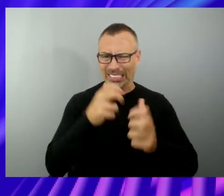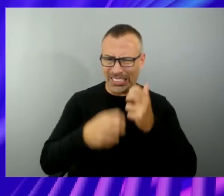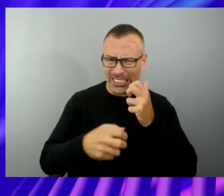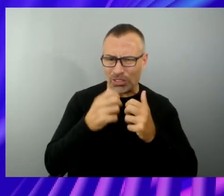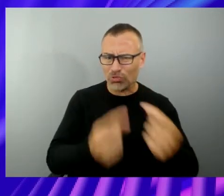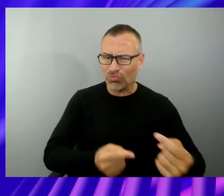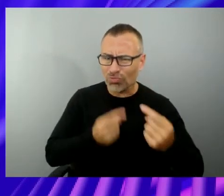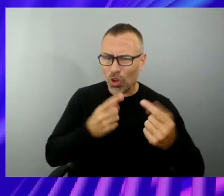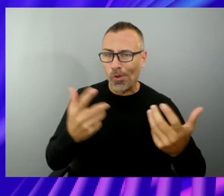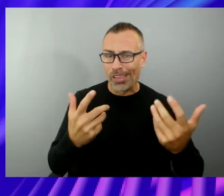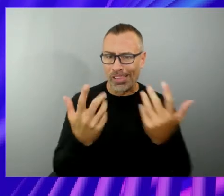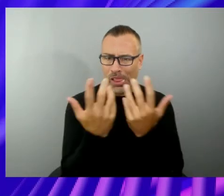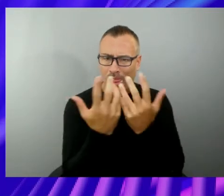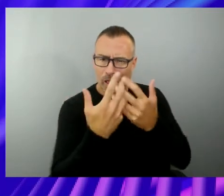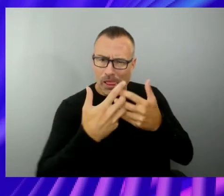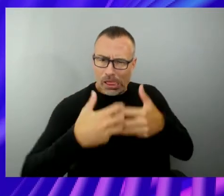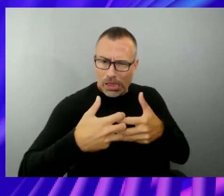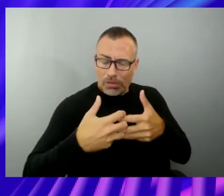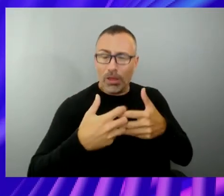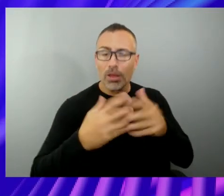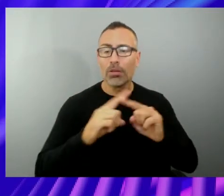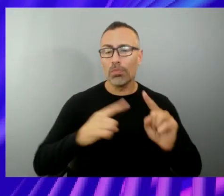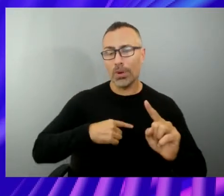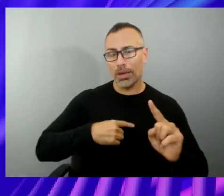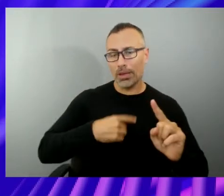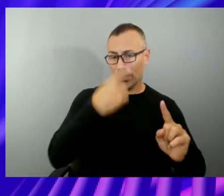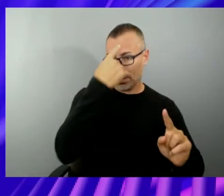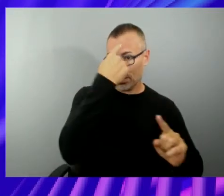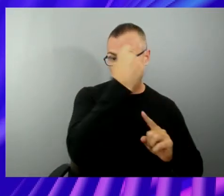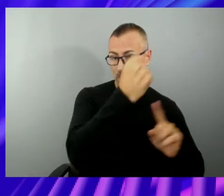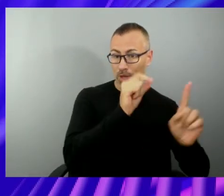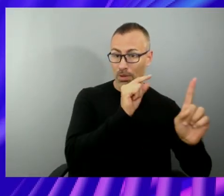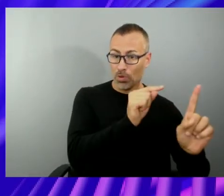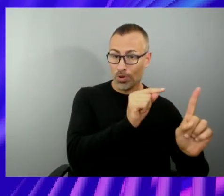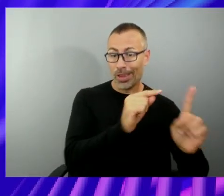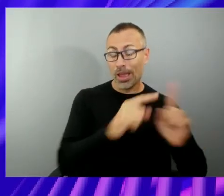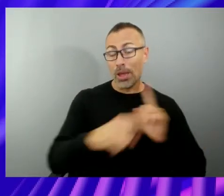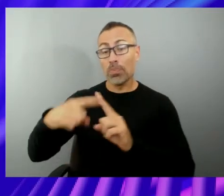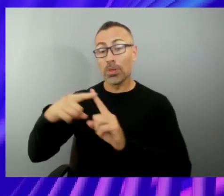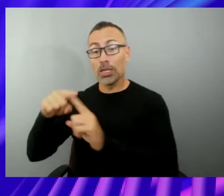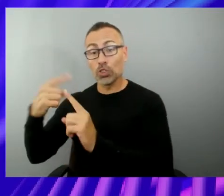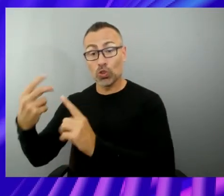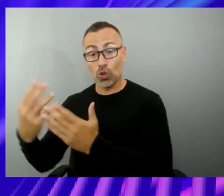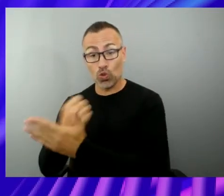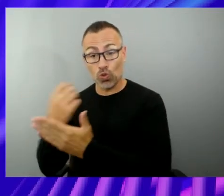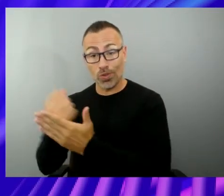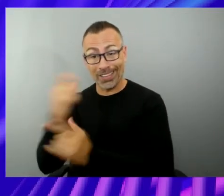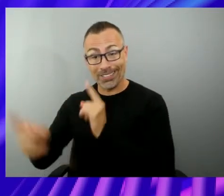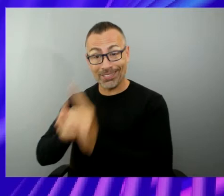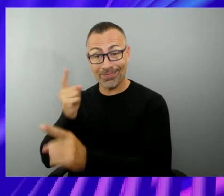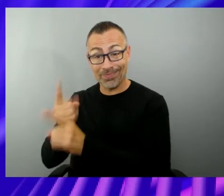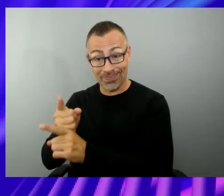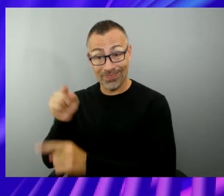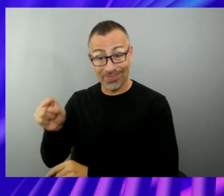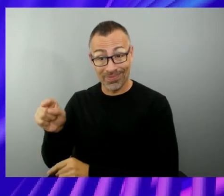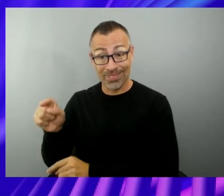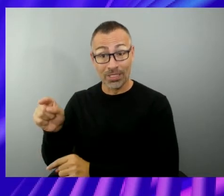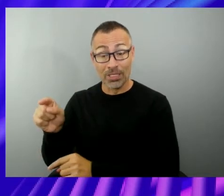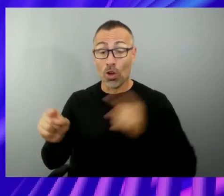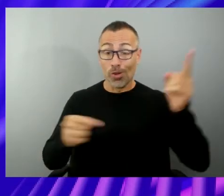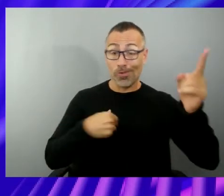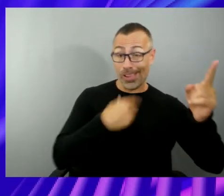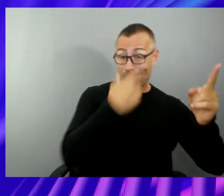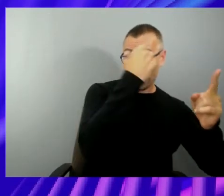then are we able to utilize our GPUs appropriately, right? So that's where the memory